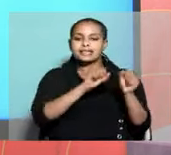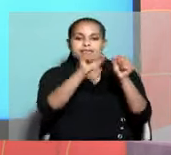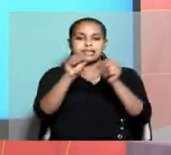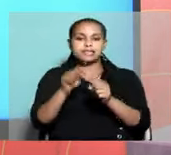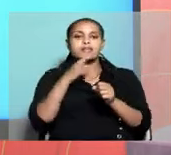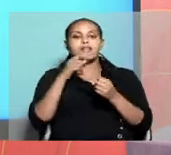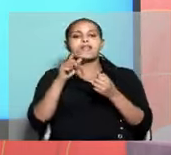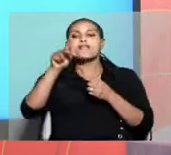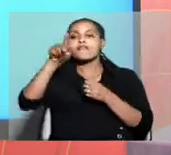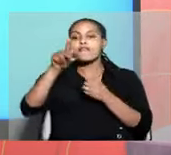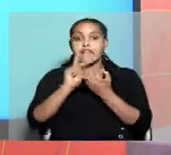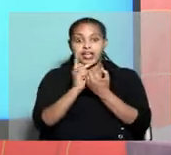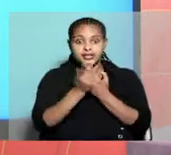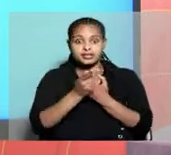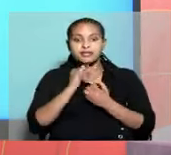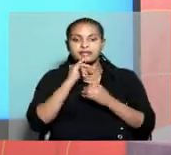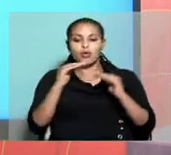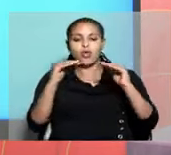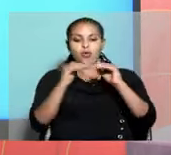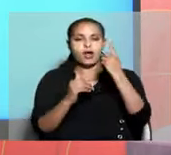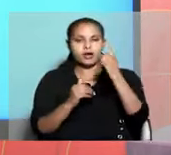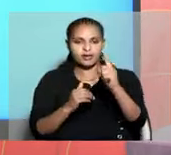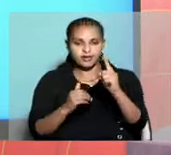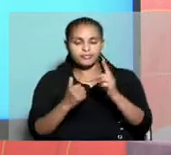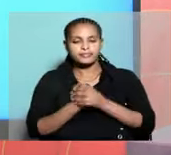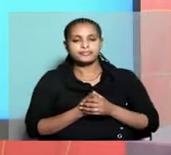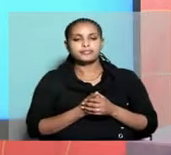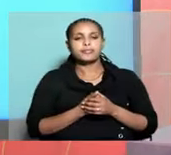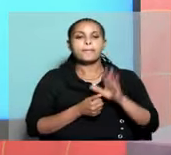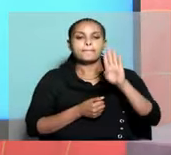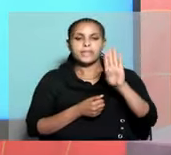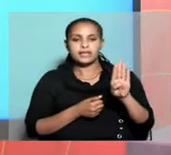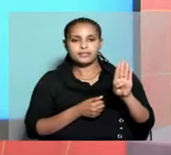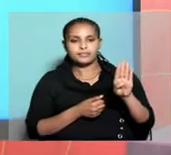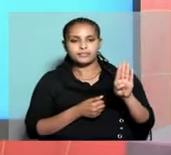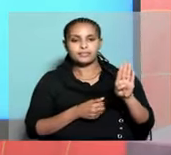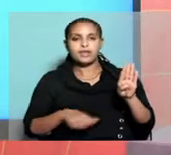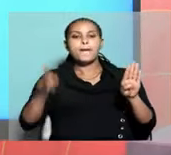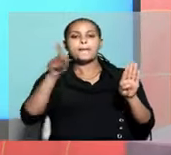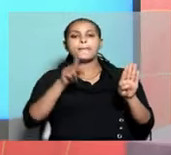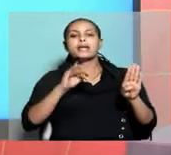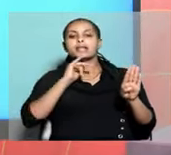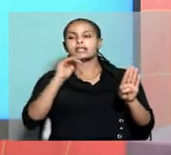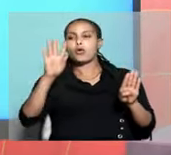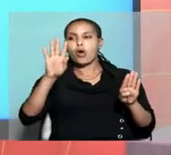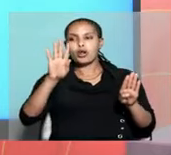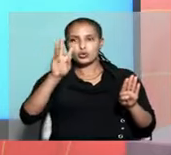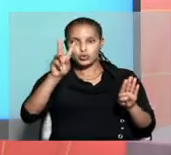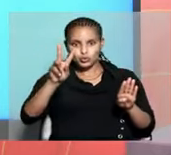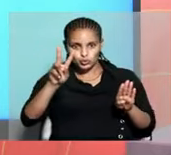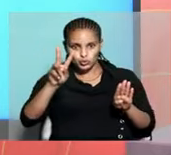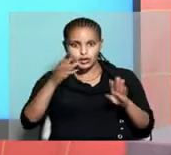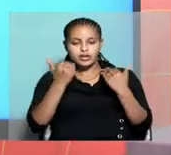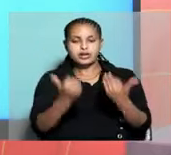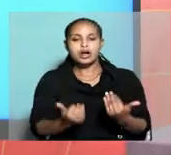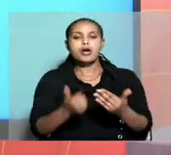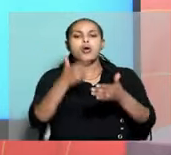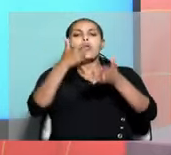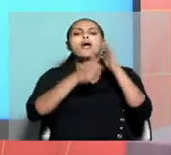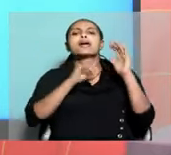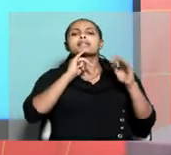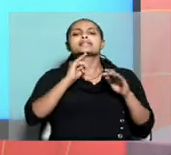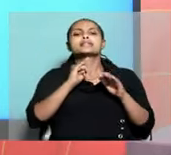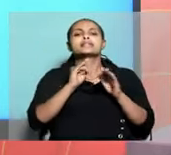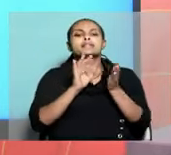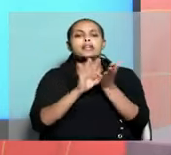with phase equal 1. B, P equal 2. Now, what